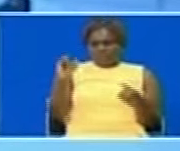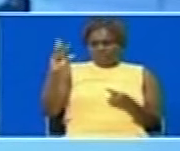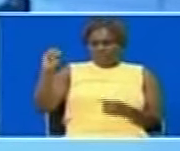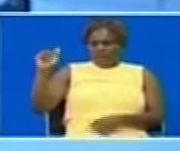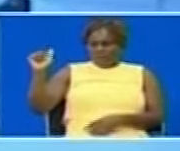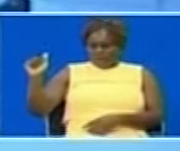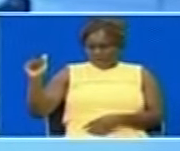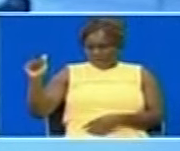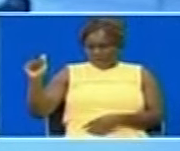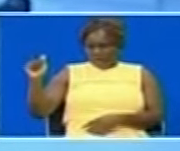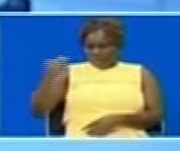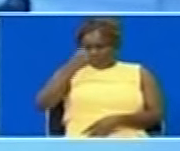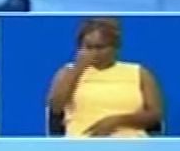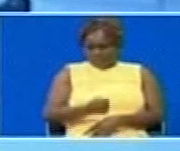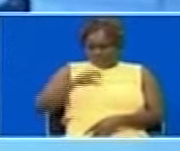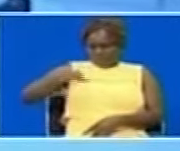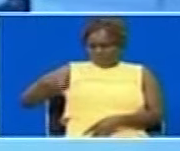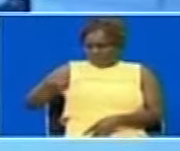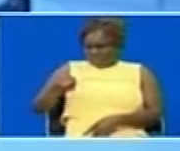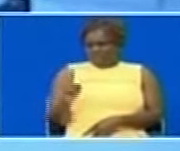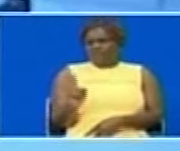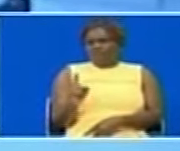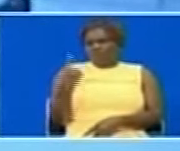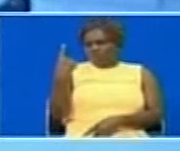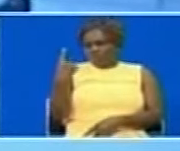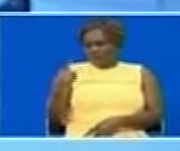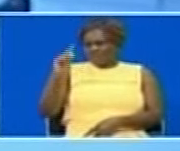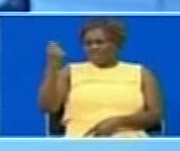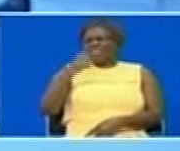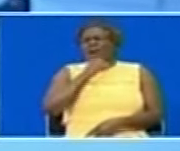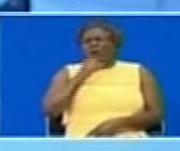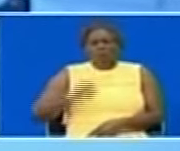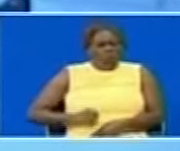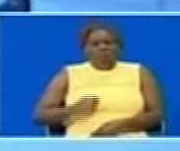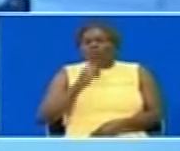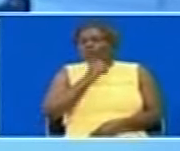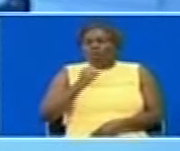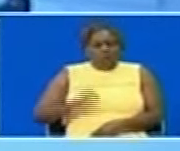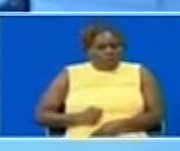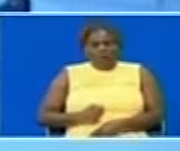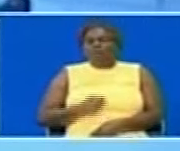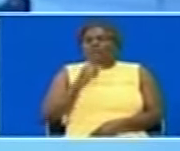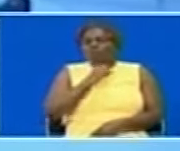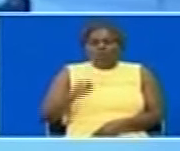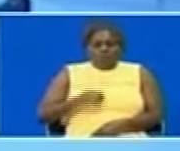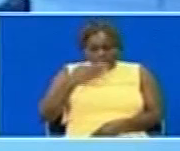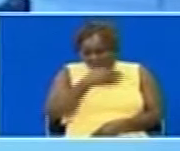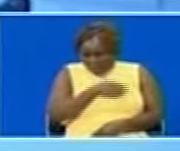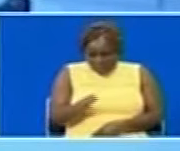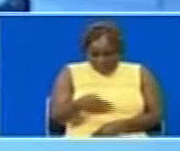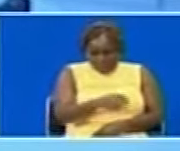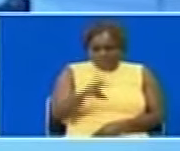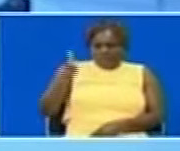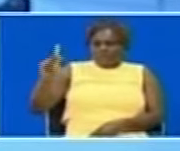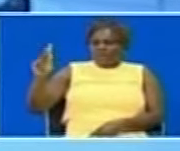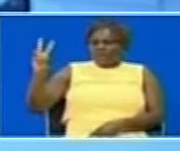Sanctuary, Kajiado County. Team is said to be one of Kenya's oldest, most studied, and greatest tuskers. The